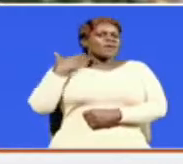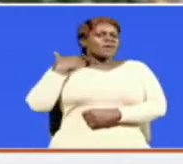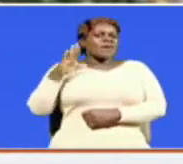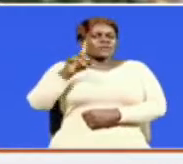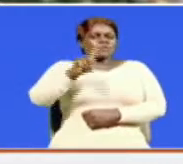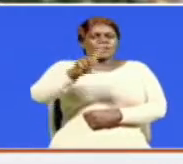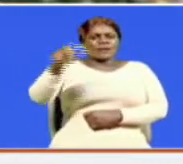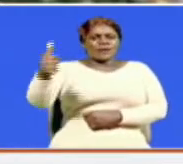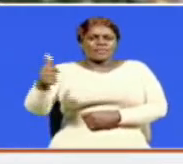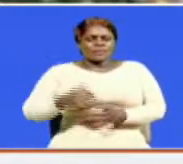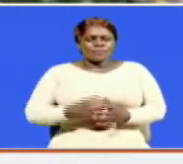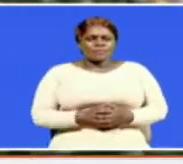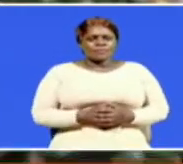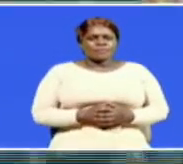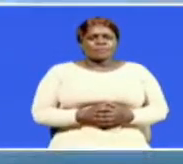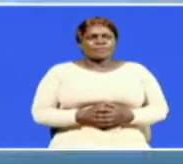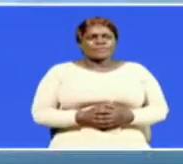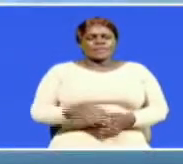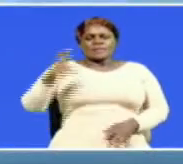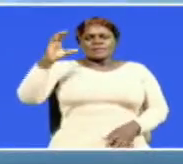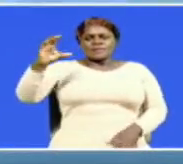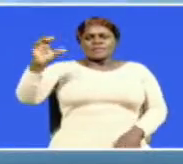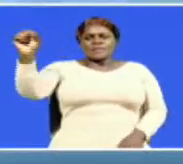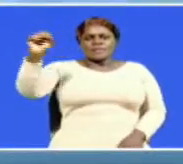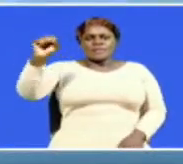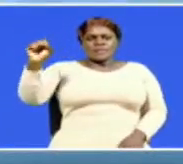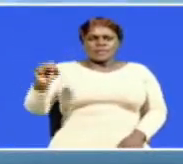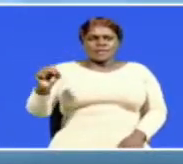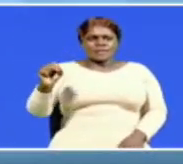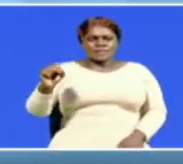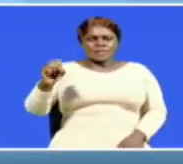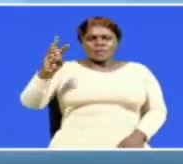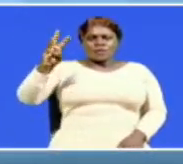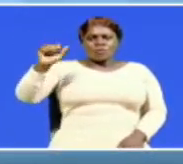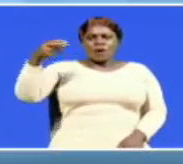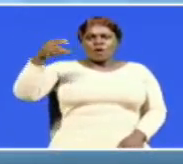against each other. Cabinet Secretary Alice Wahome is in South Africa.